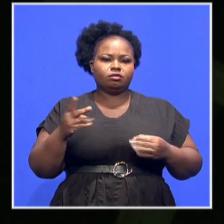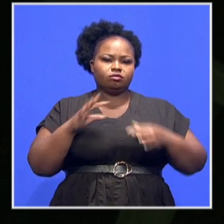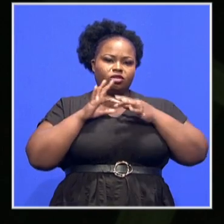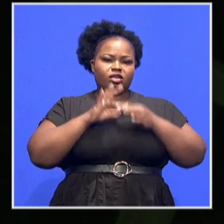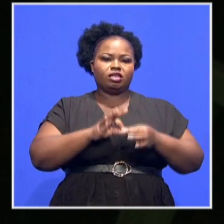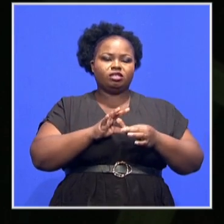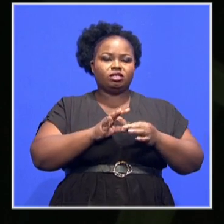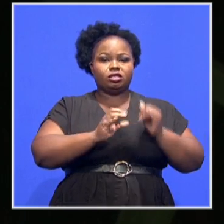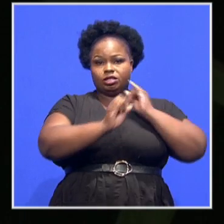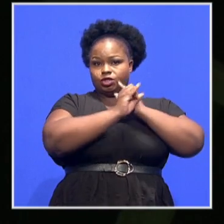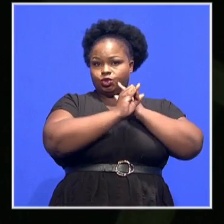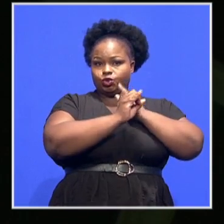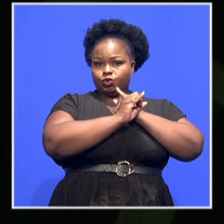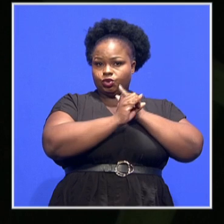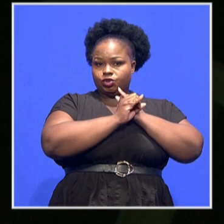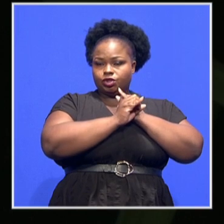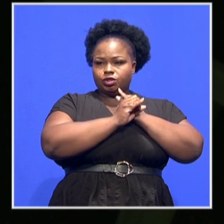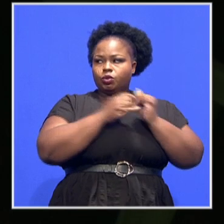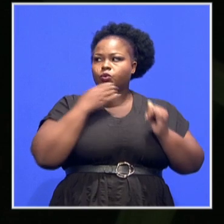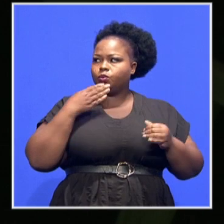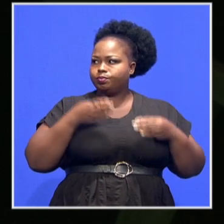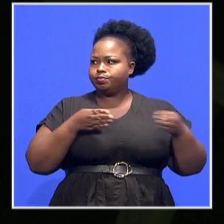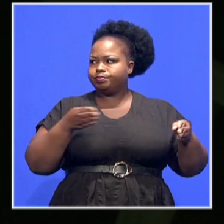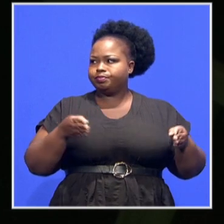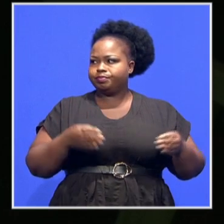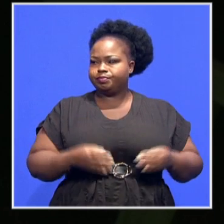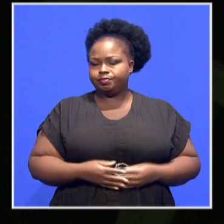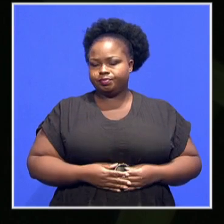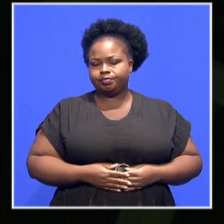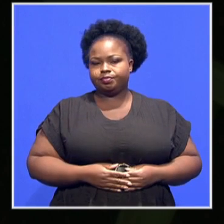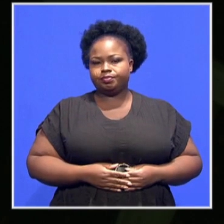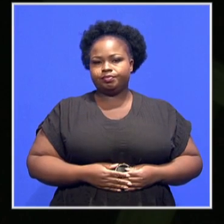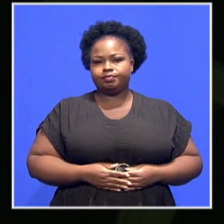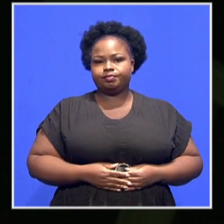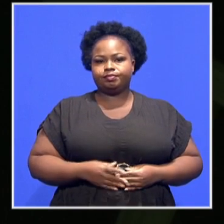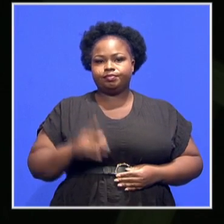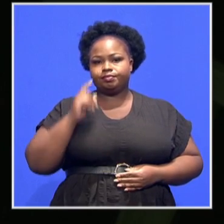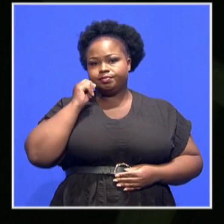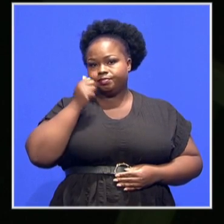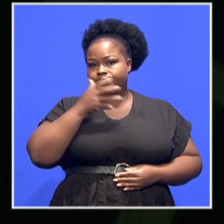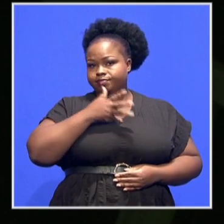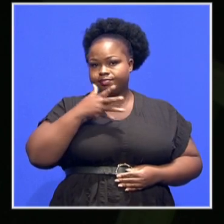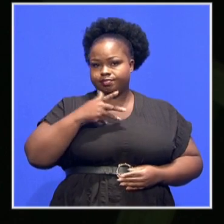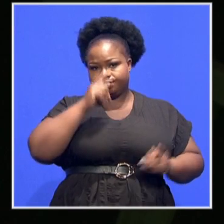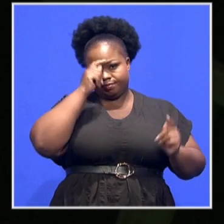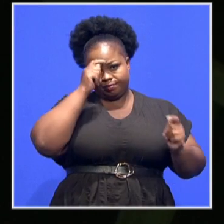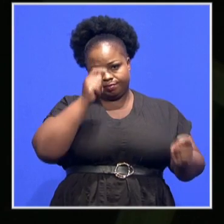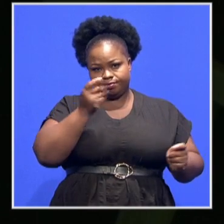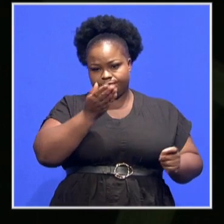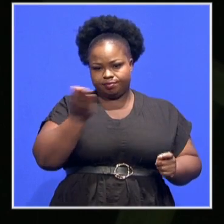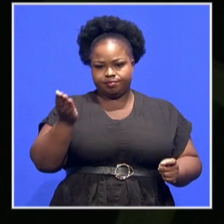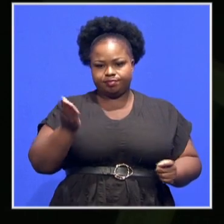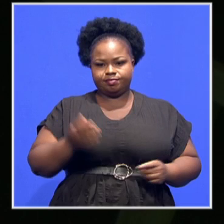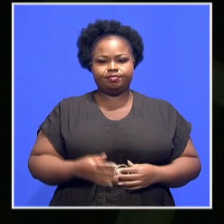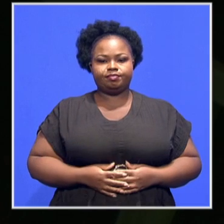or institutions that are here. Distinguished guests and ladies and gentlemen,